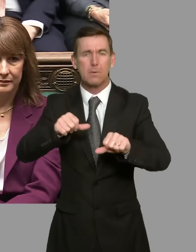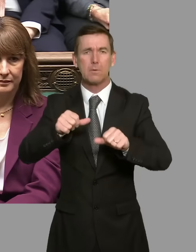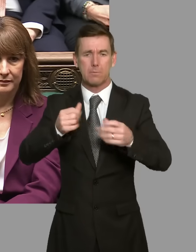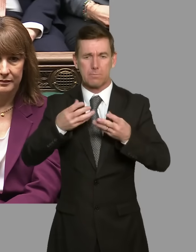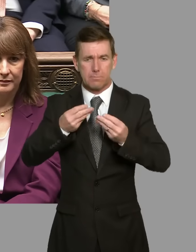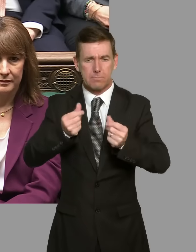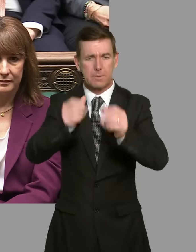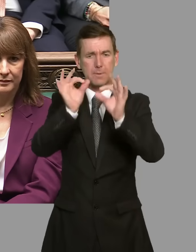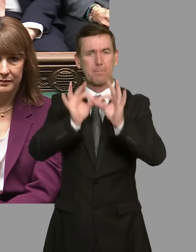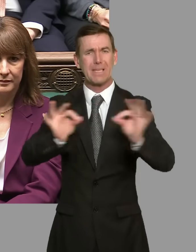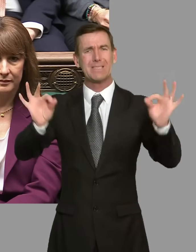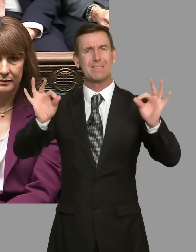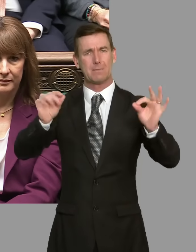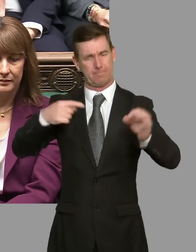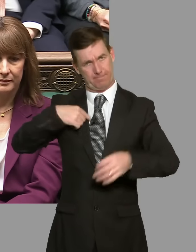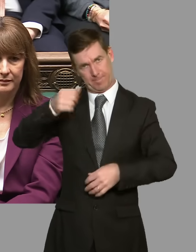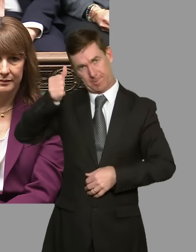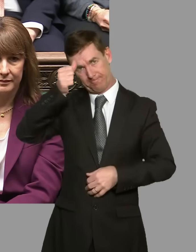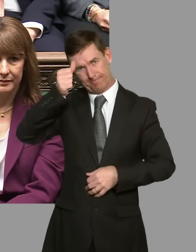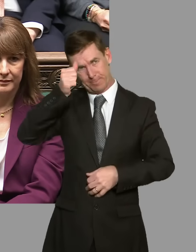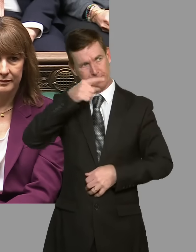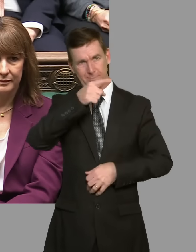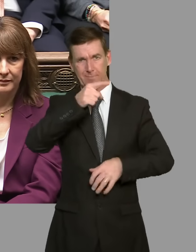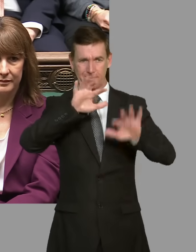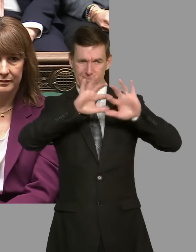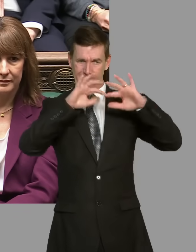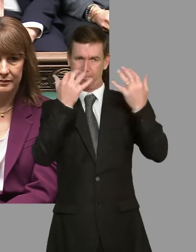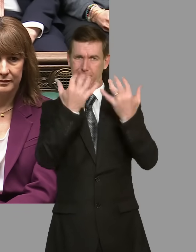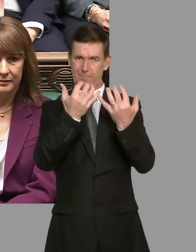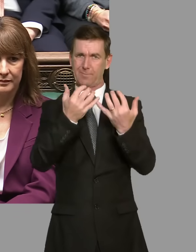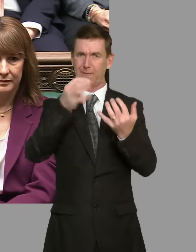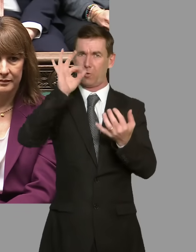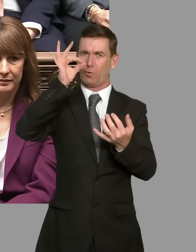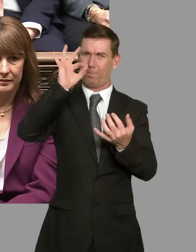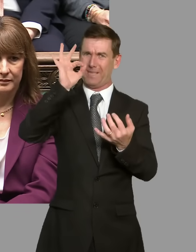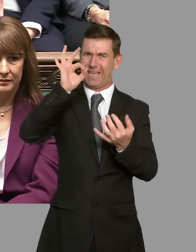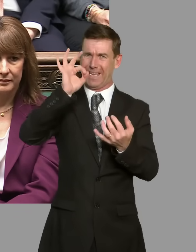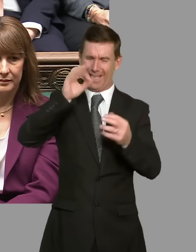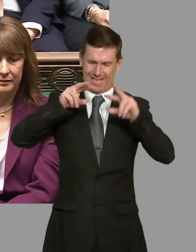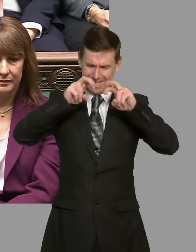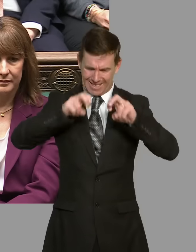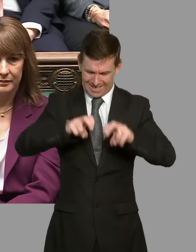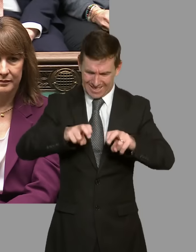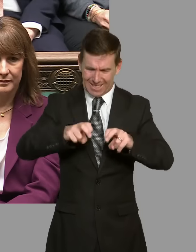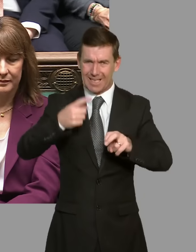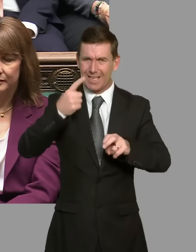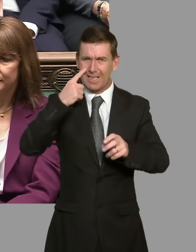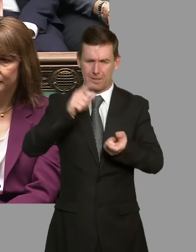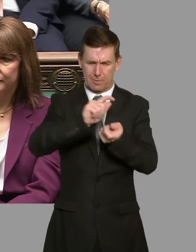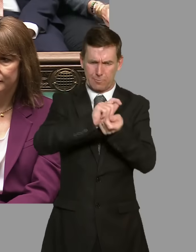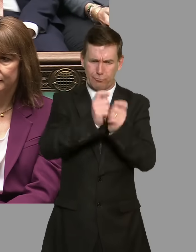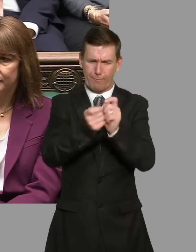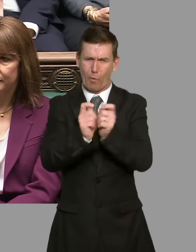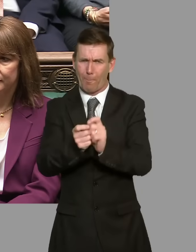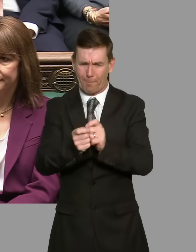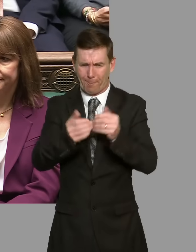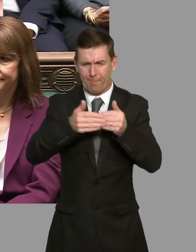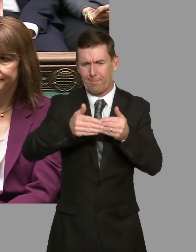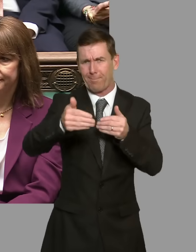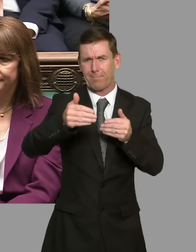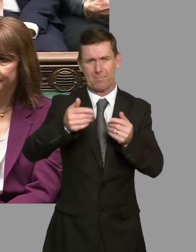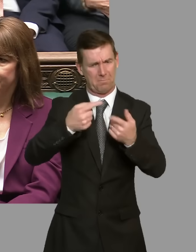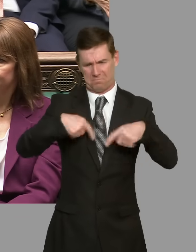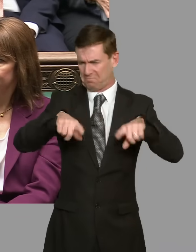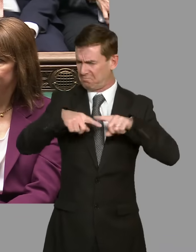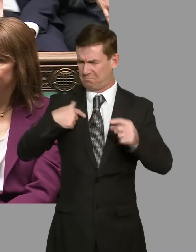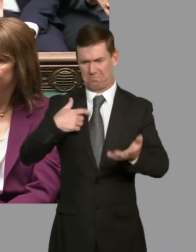Committee inquiry into institutional reform, but I can indicate that we're always happy to discuss any proposals for reform